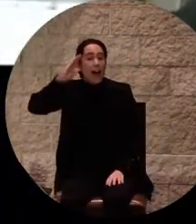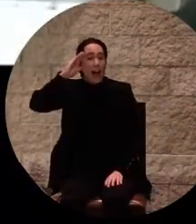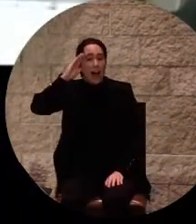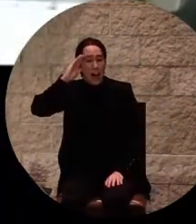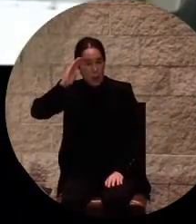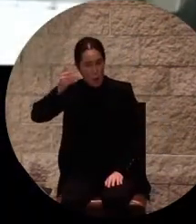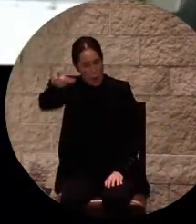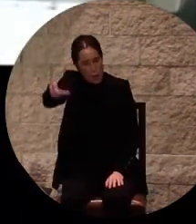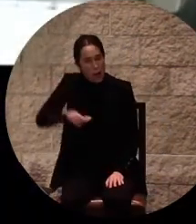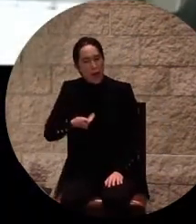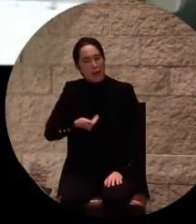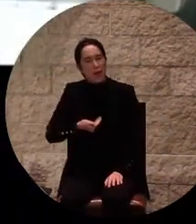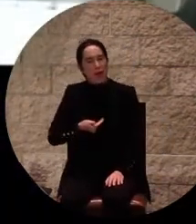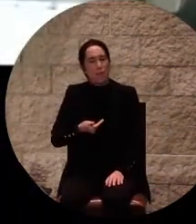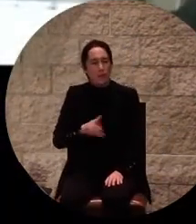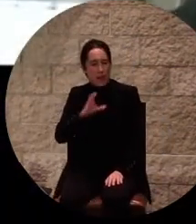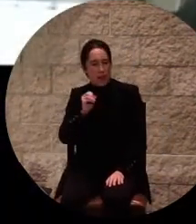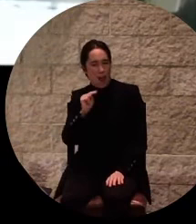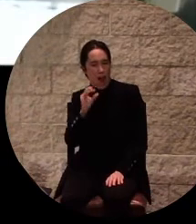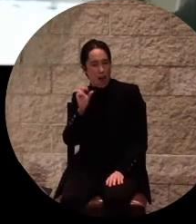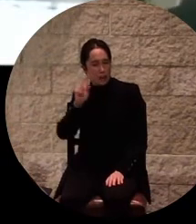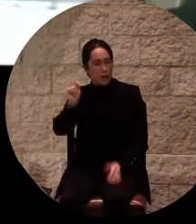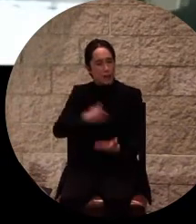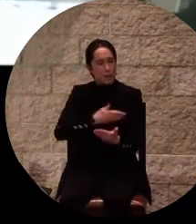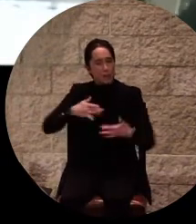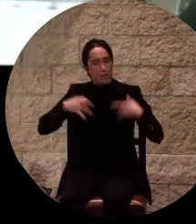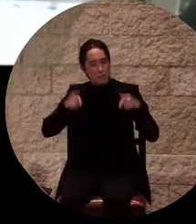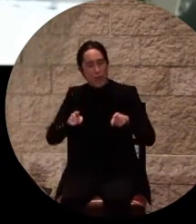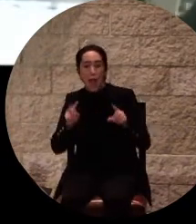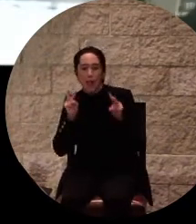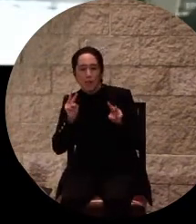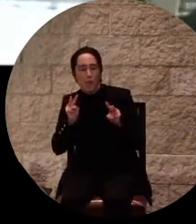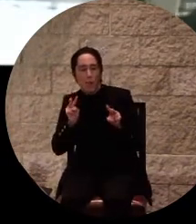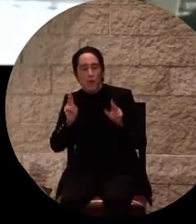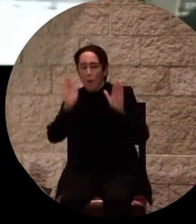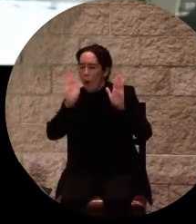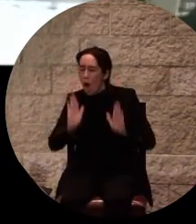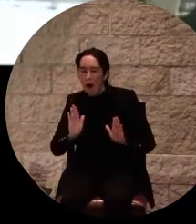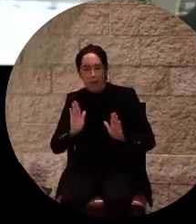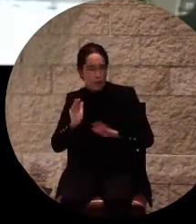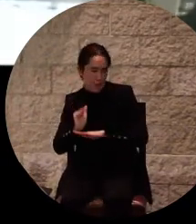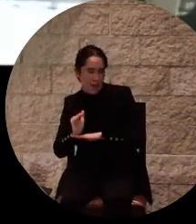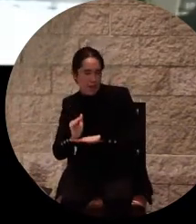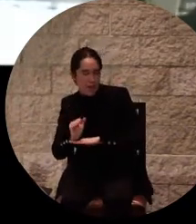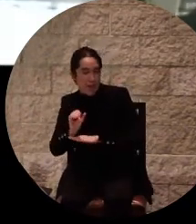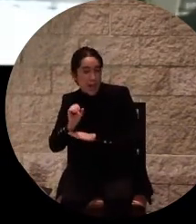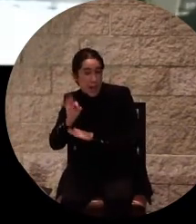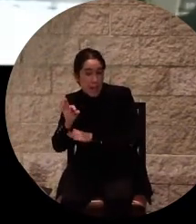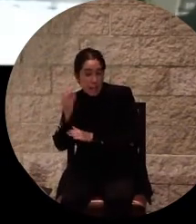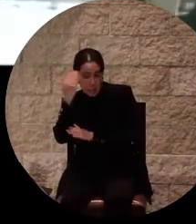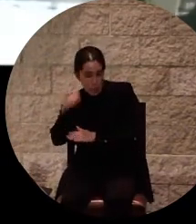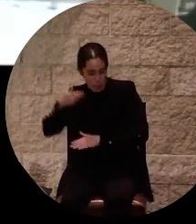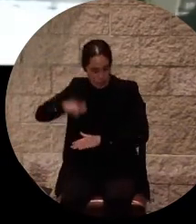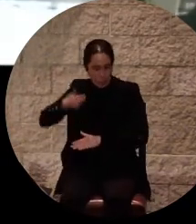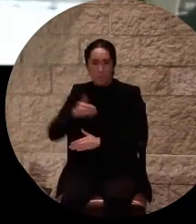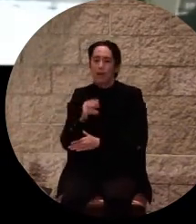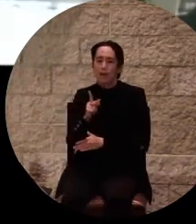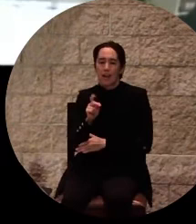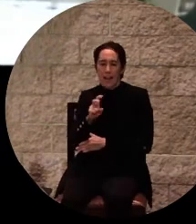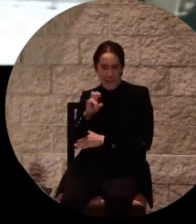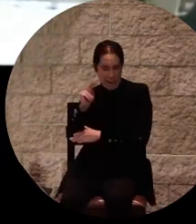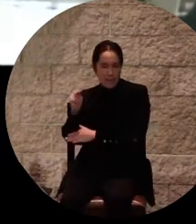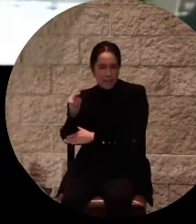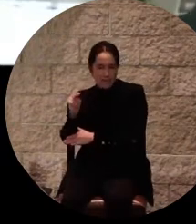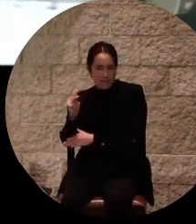the concert. And looking forward to a great night. And if you don't know me, I'm Kevin. I'm currently an intern at